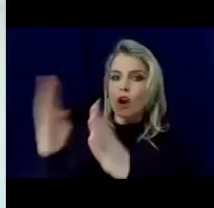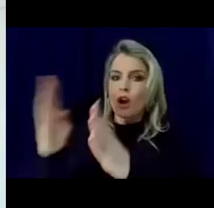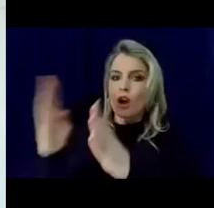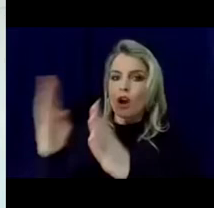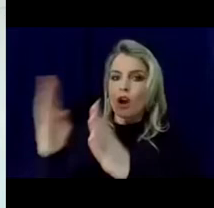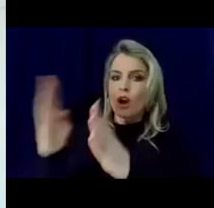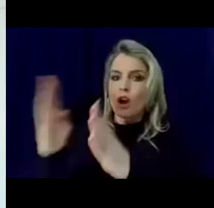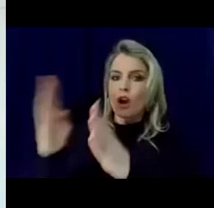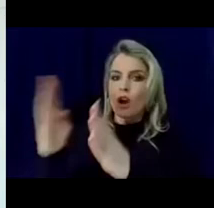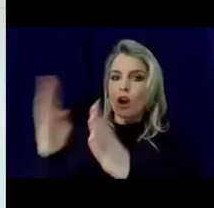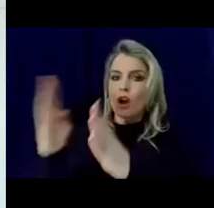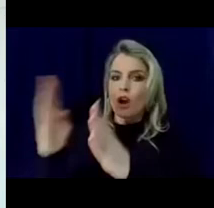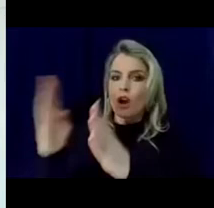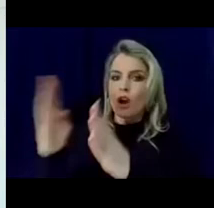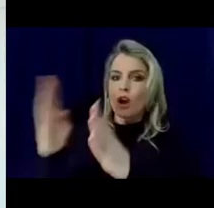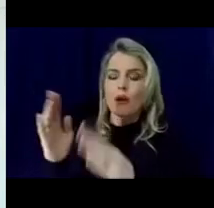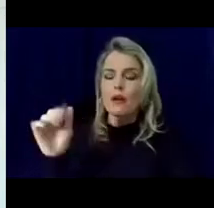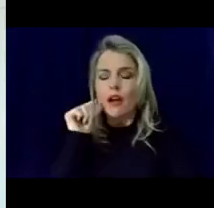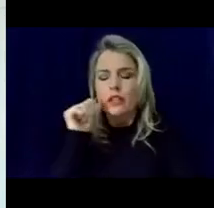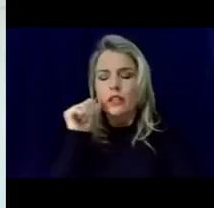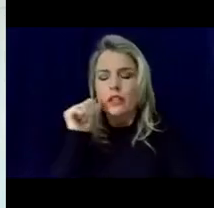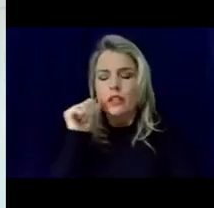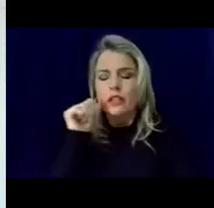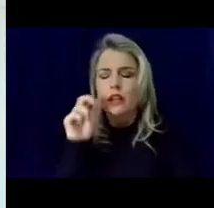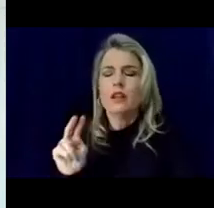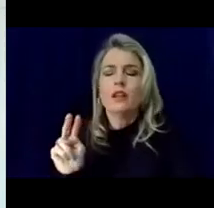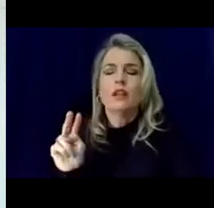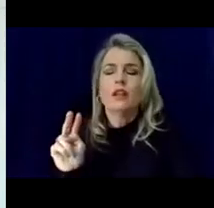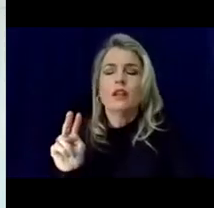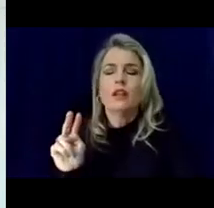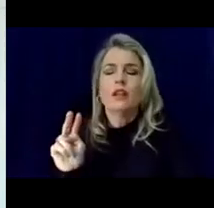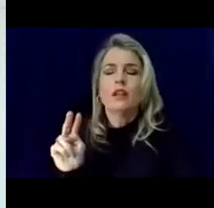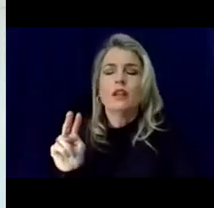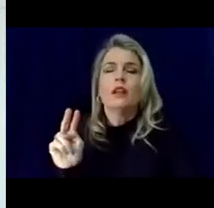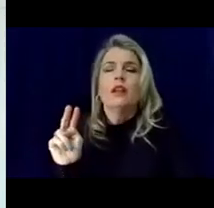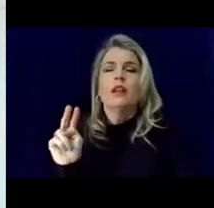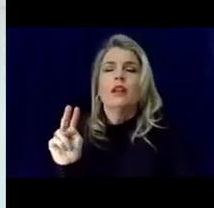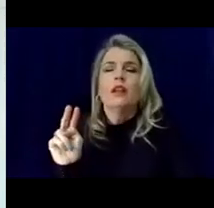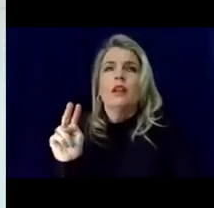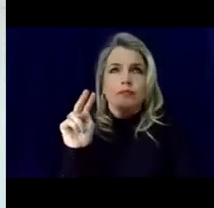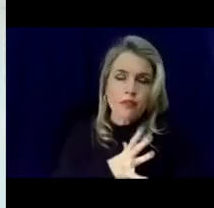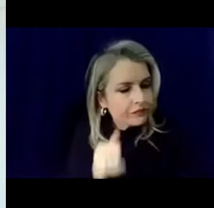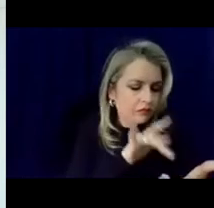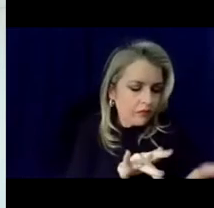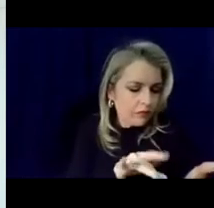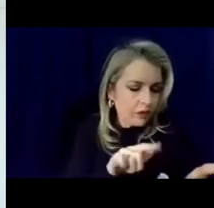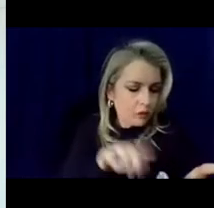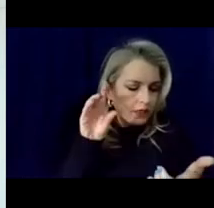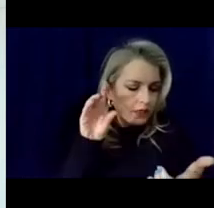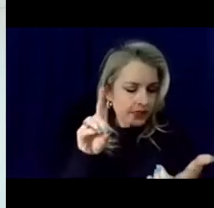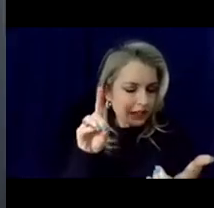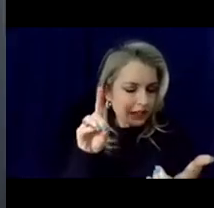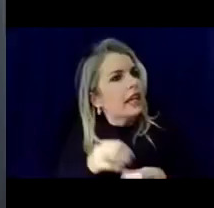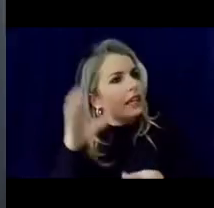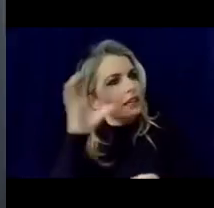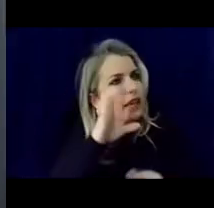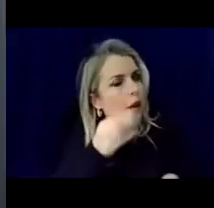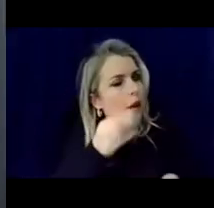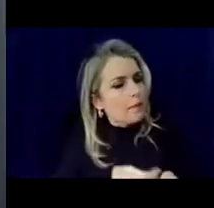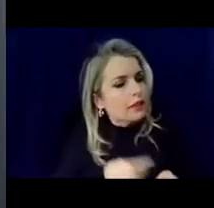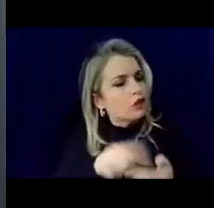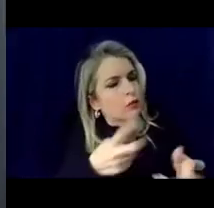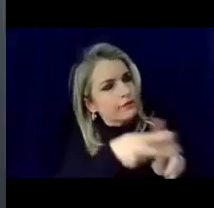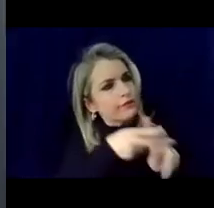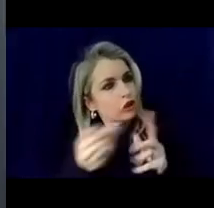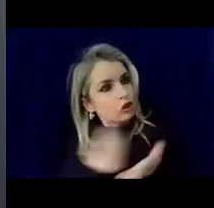to produce a cell phone, taps at the screen. To D at Swayami. We got anything left in the scouting budget?